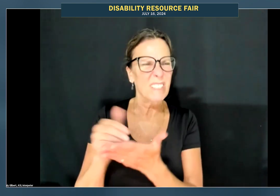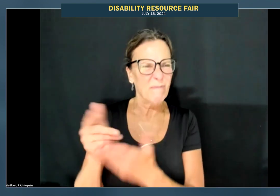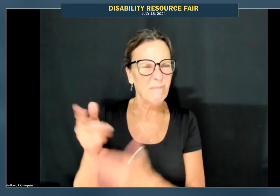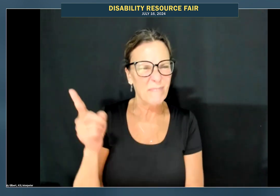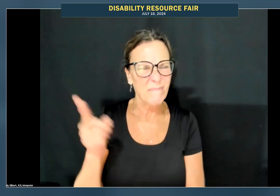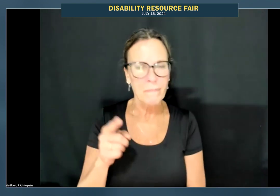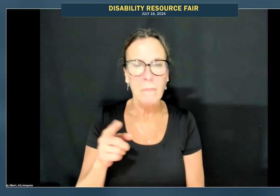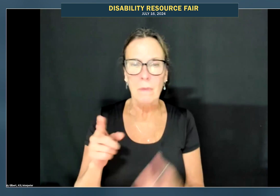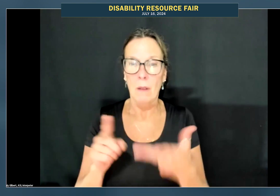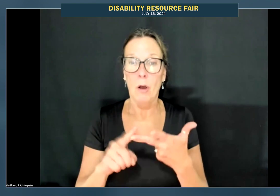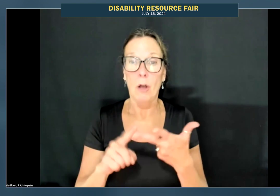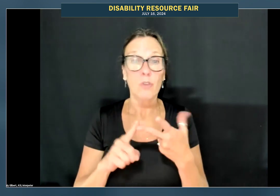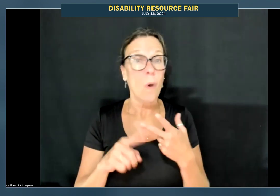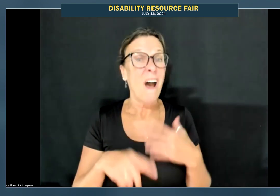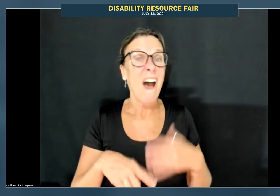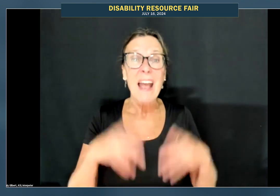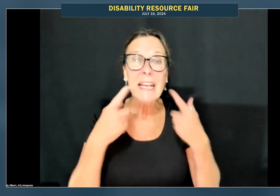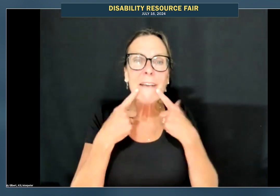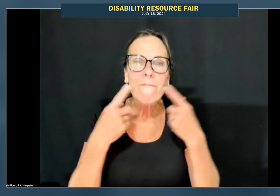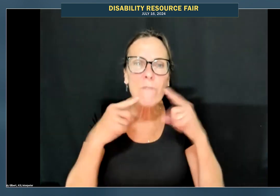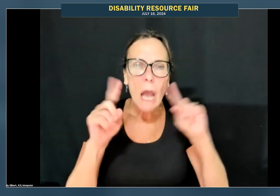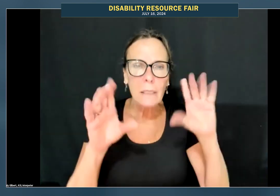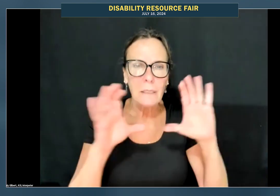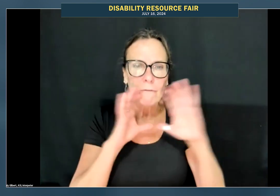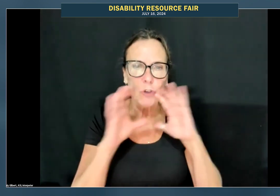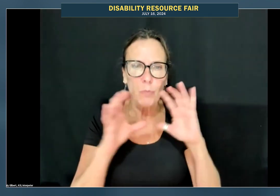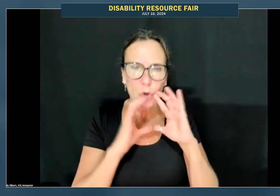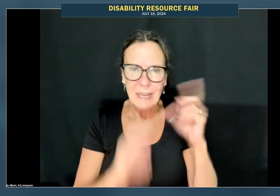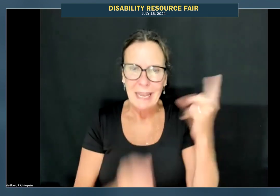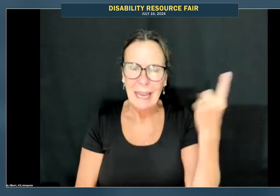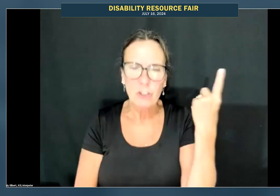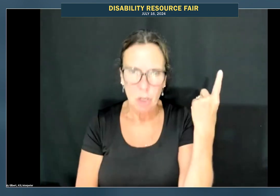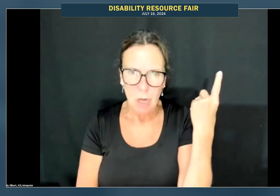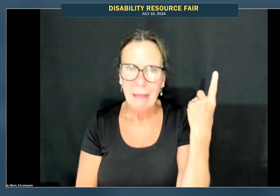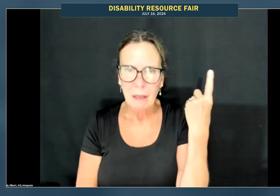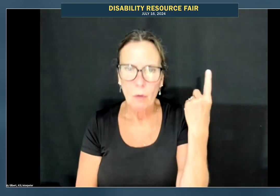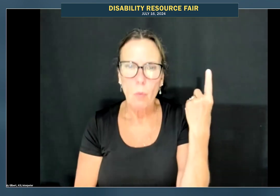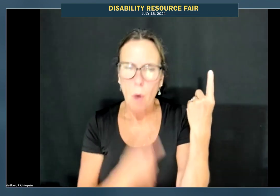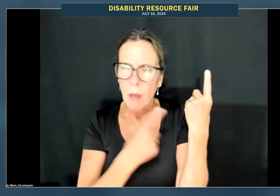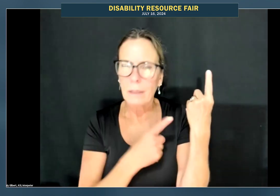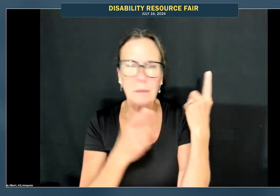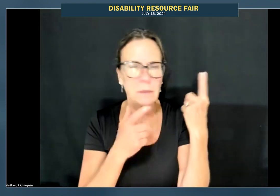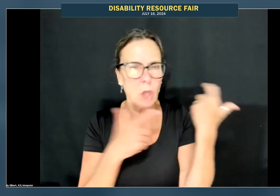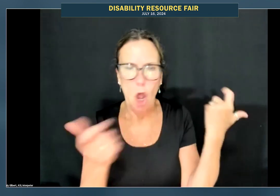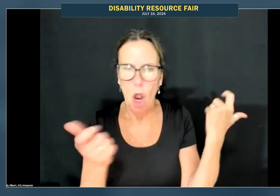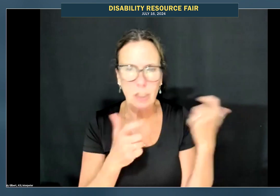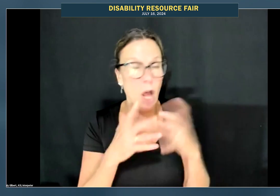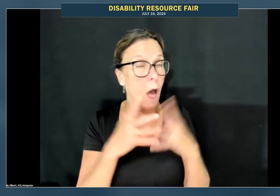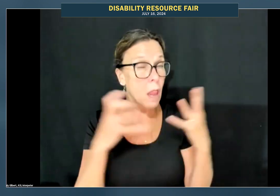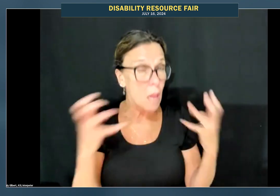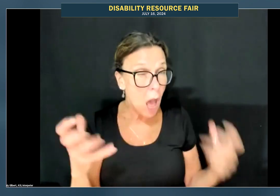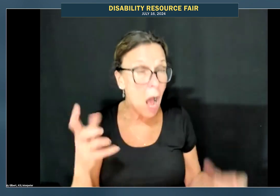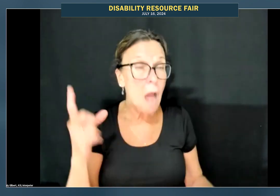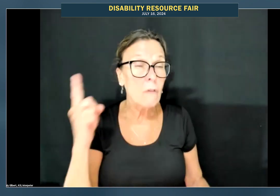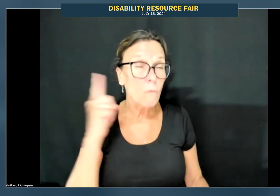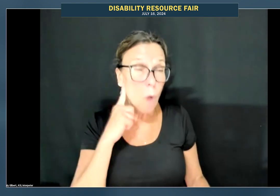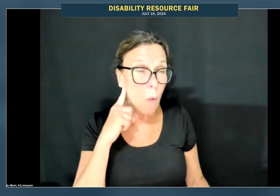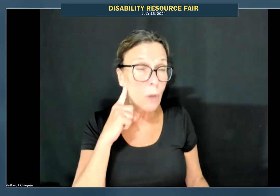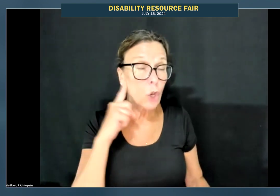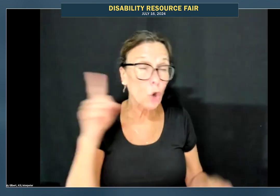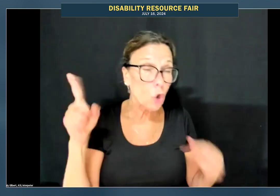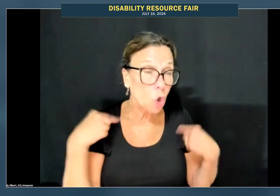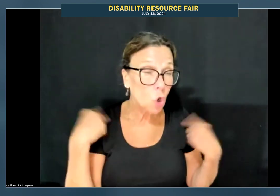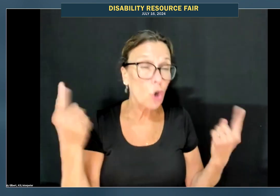Effective communication. This is the one I think that looms largest. A lot of what we've heard today has